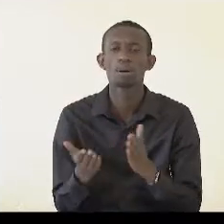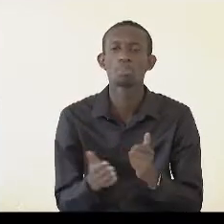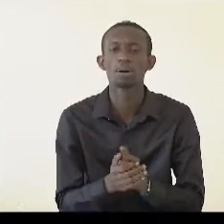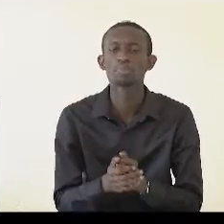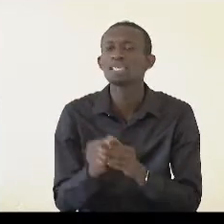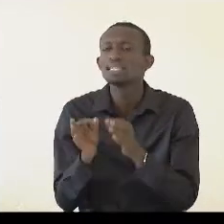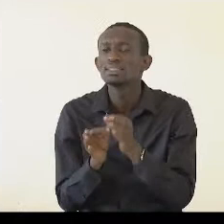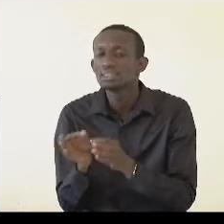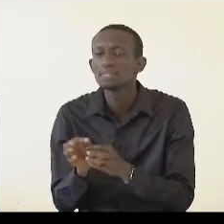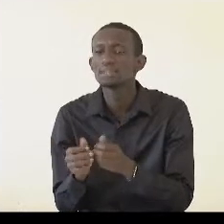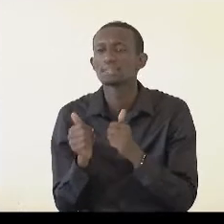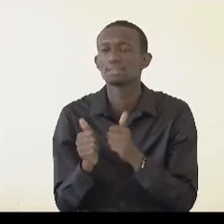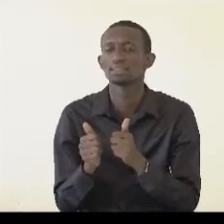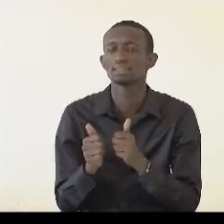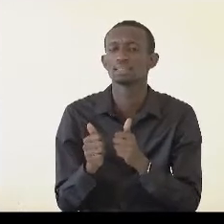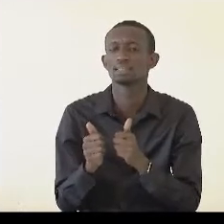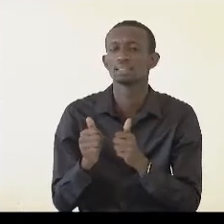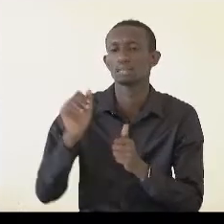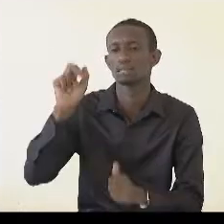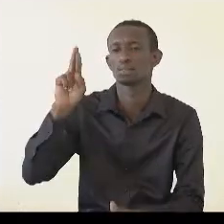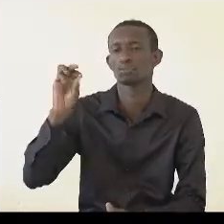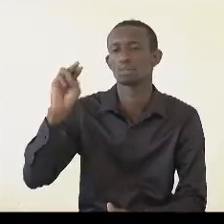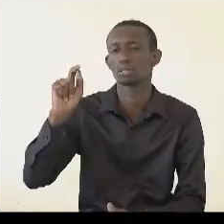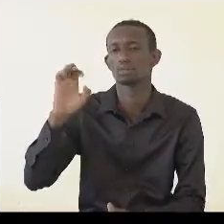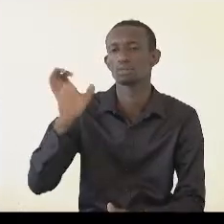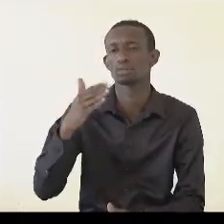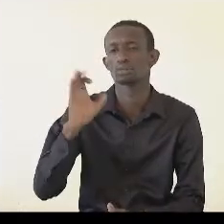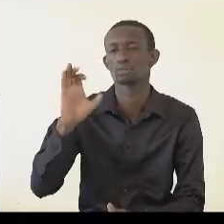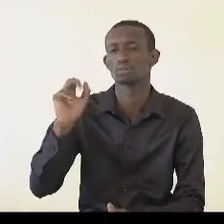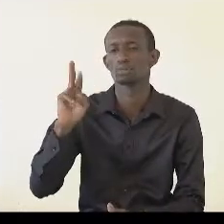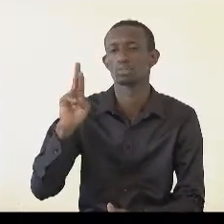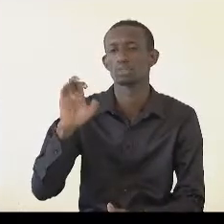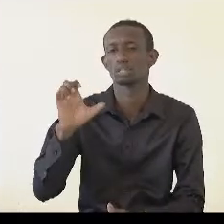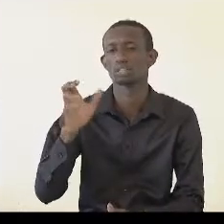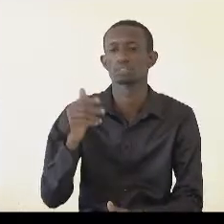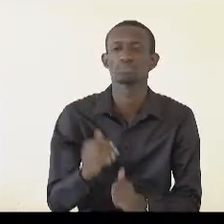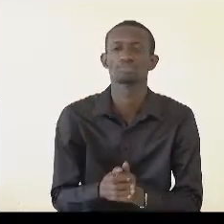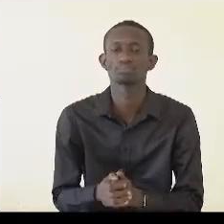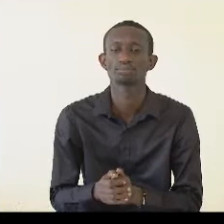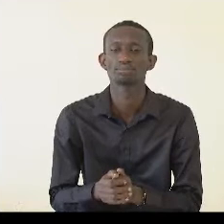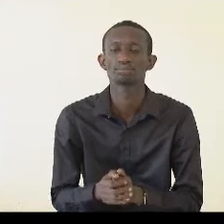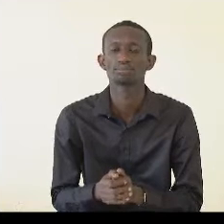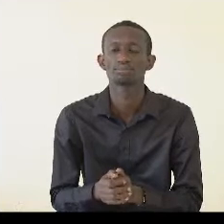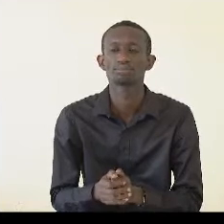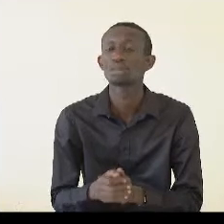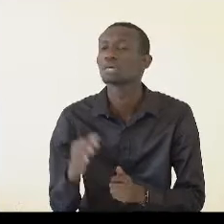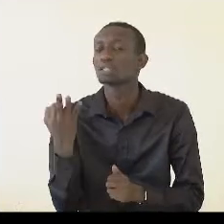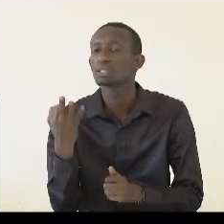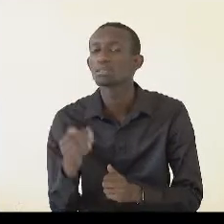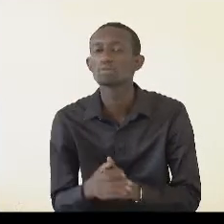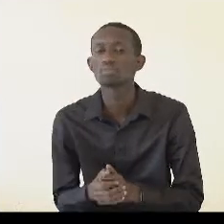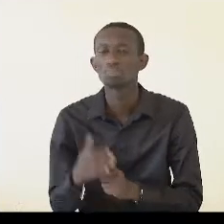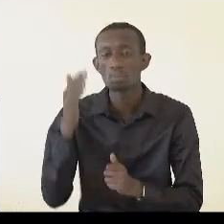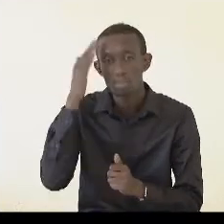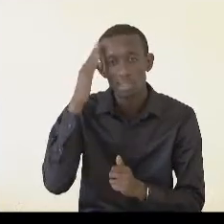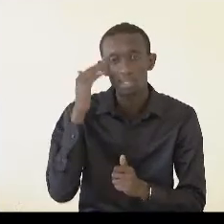to the reactions and equations. And 3, you'll be able to describe the acidity of